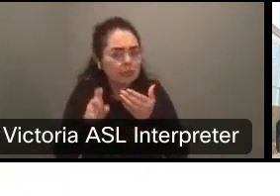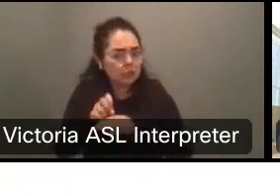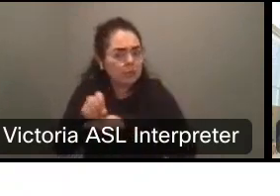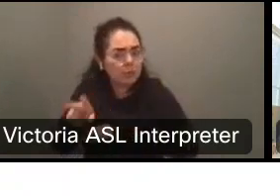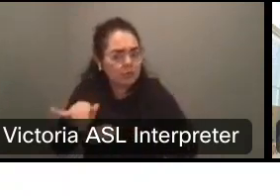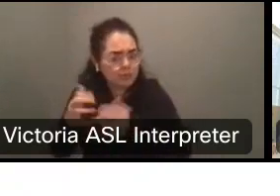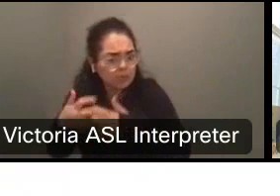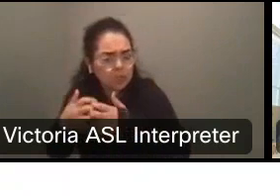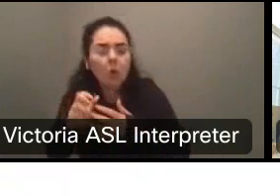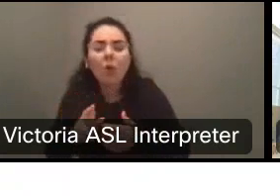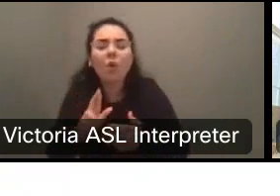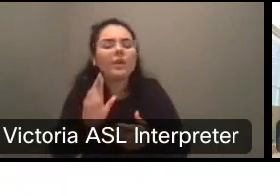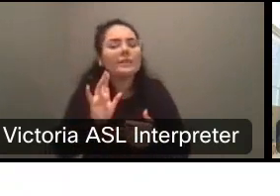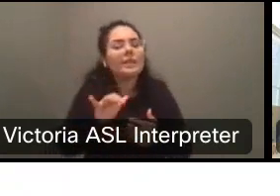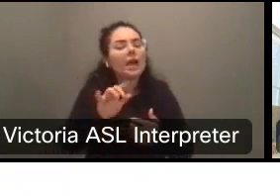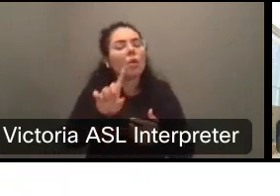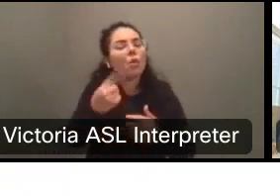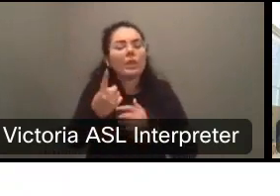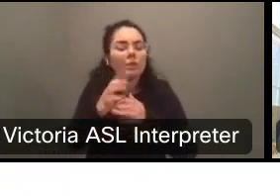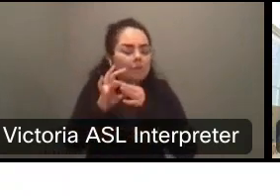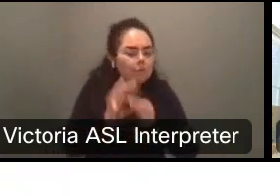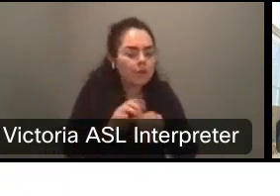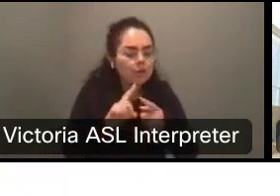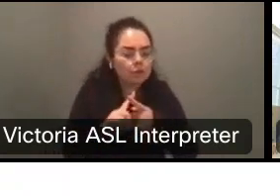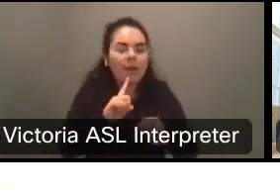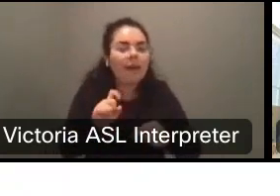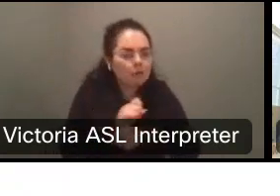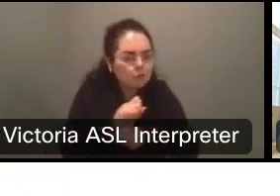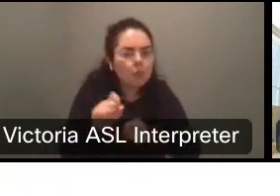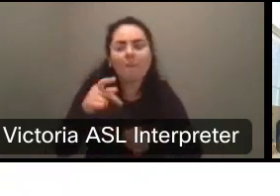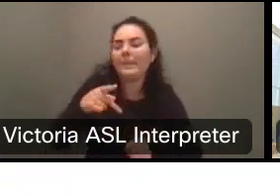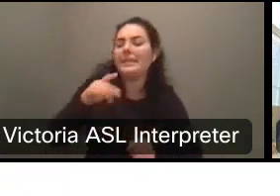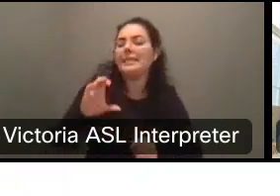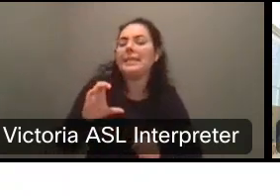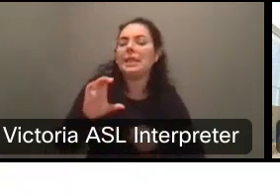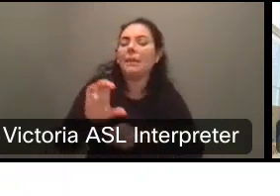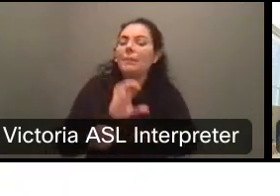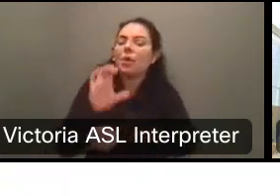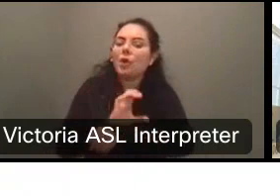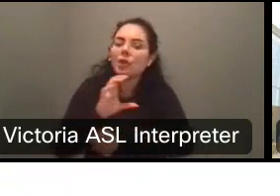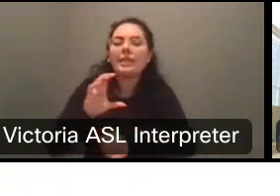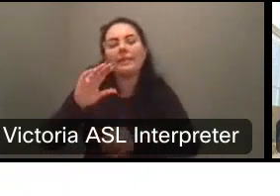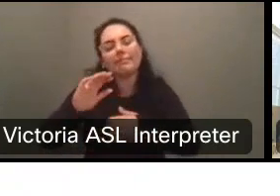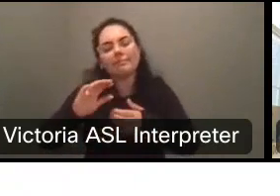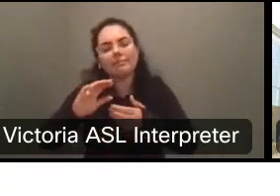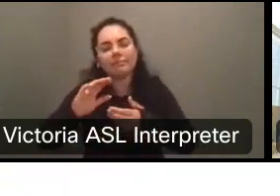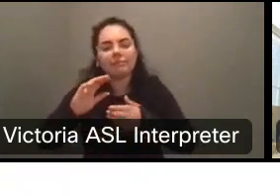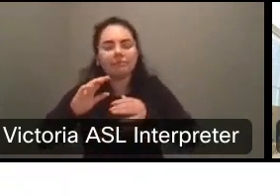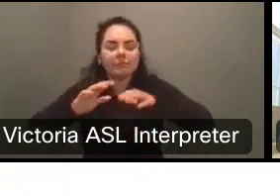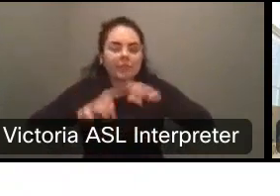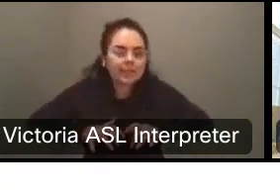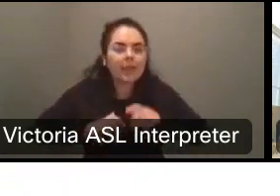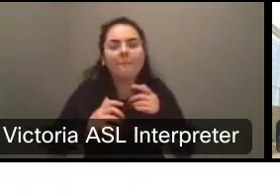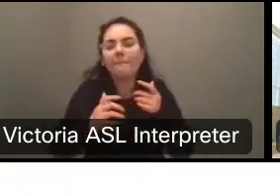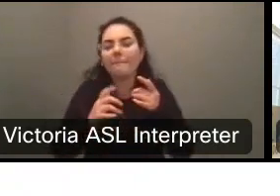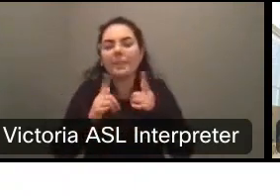this only refer to actual PC computers in desktops